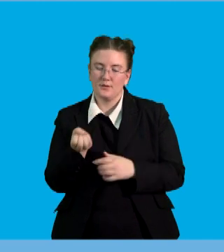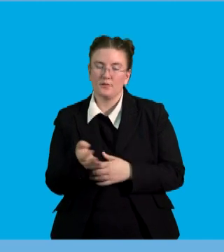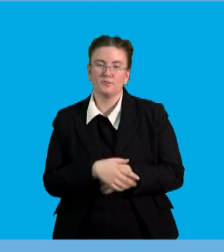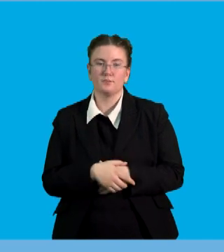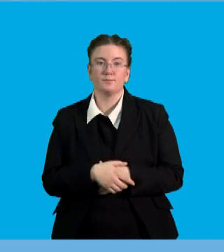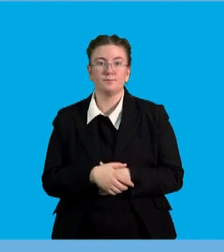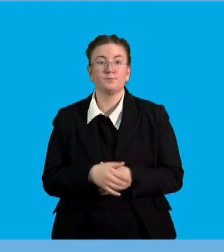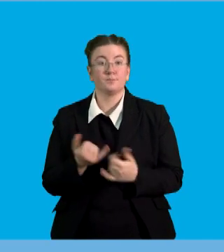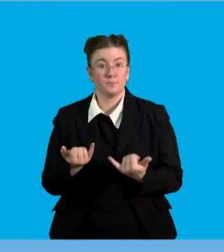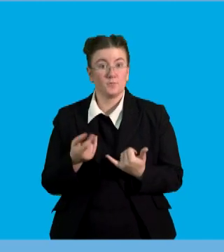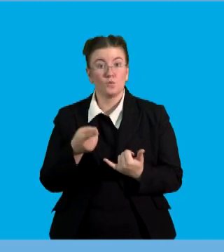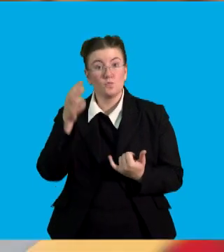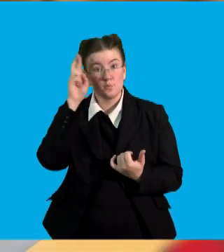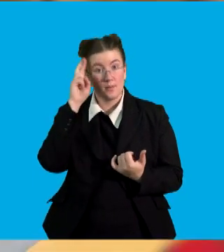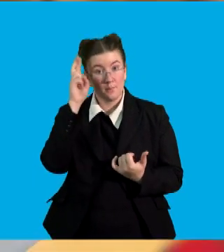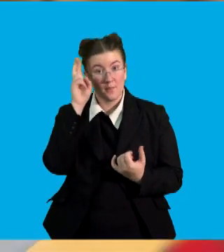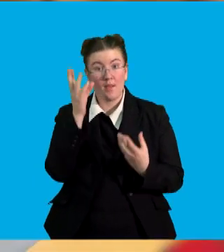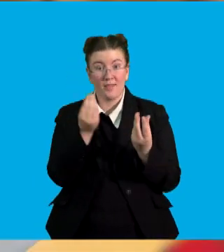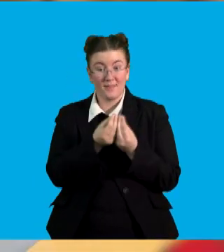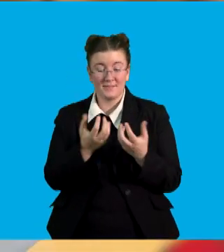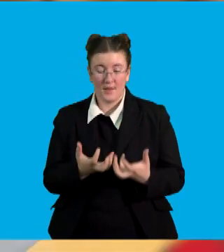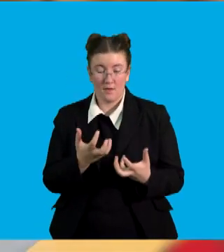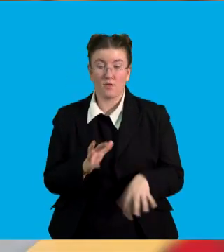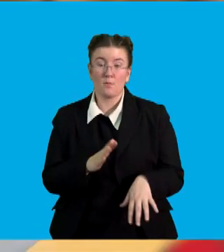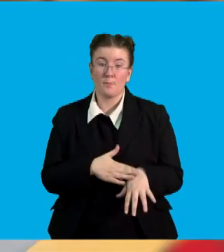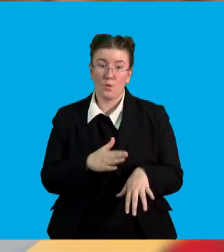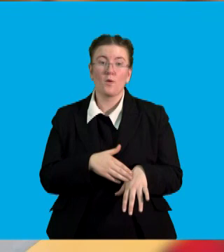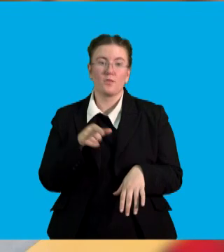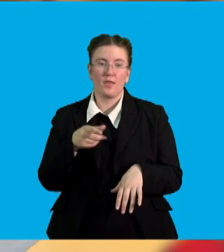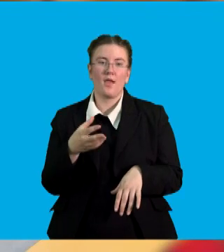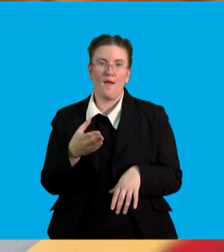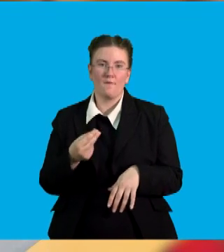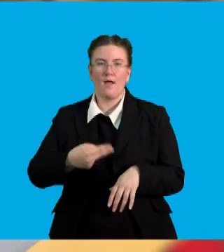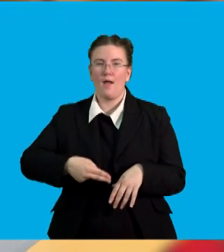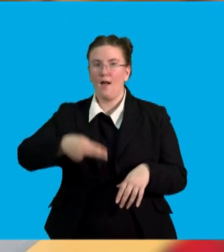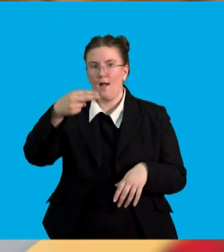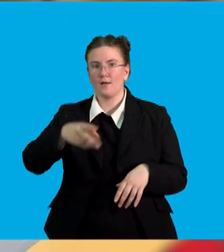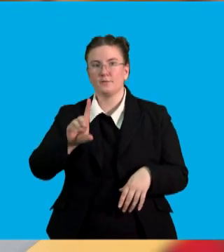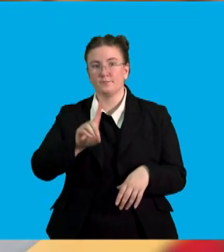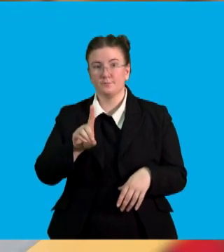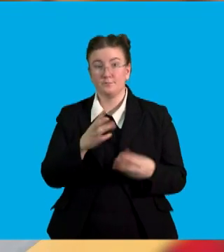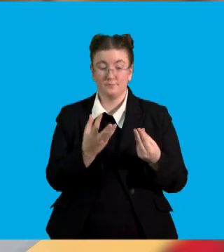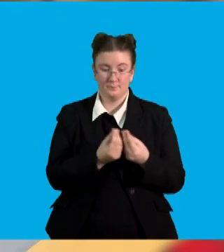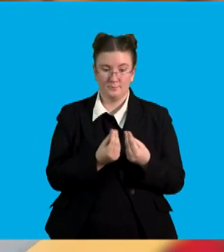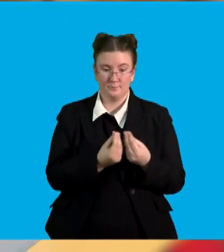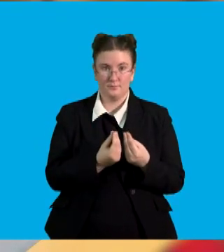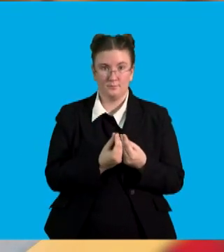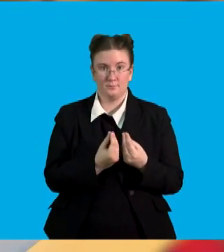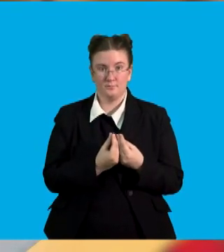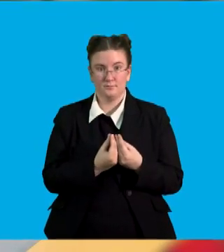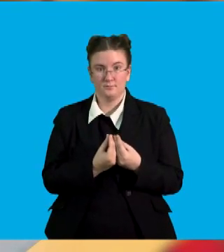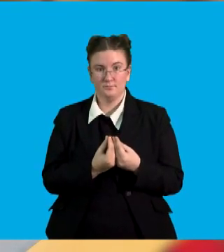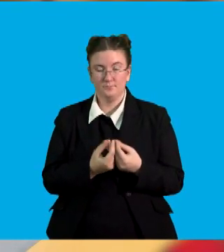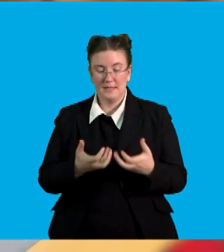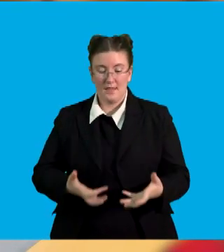the density is that the substances that are more heavier will contain or will have the highest density. And the